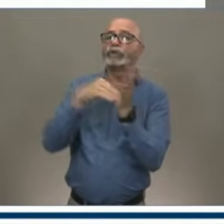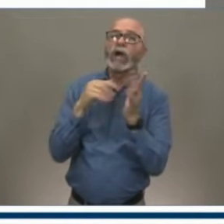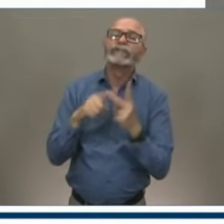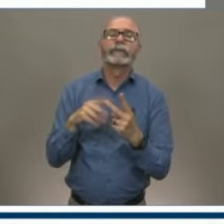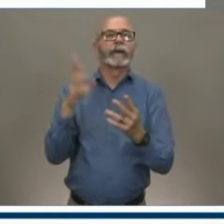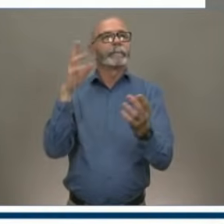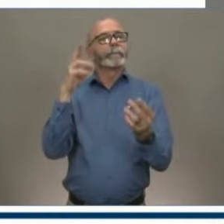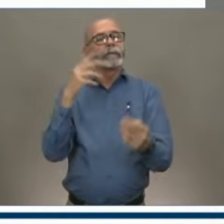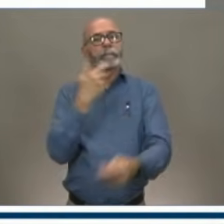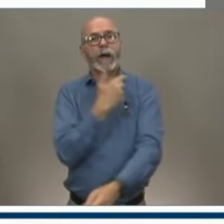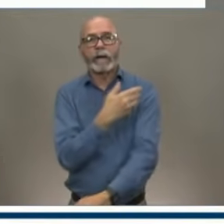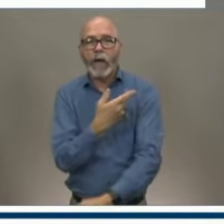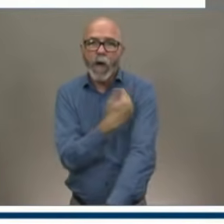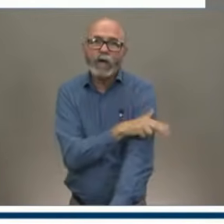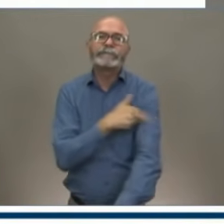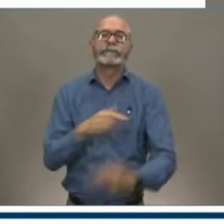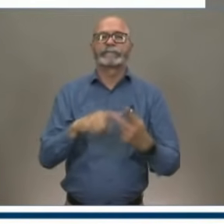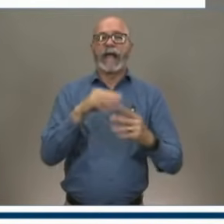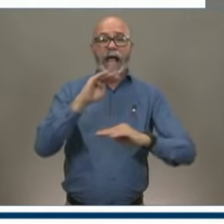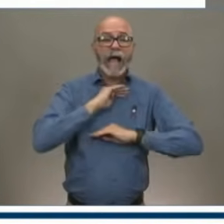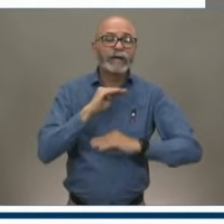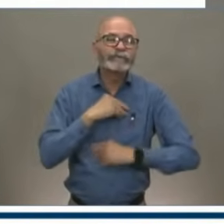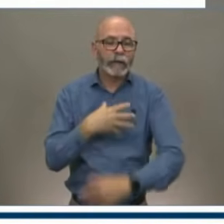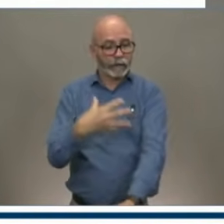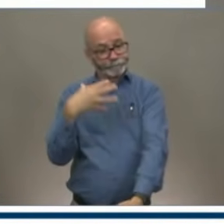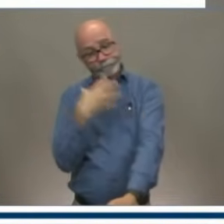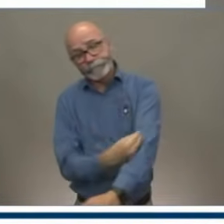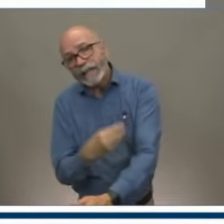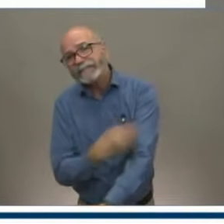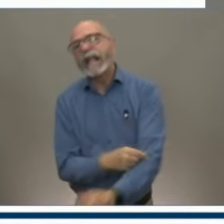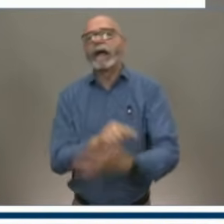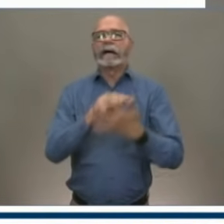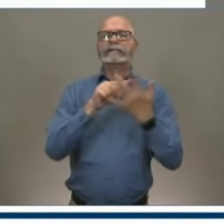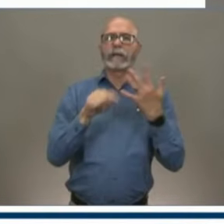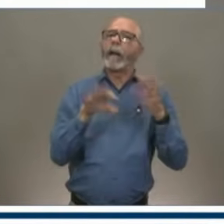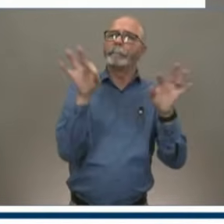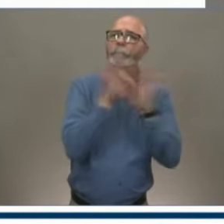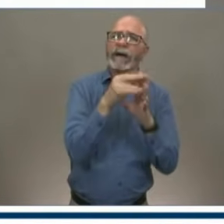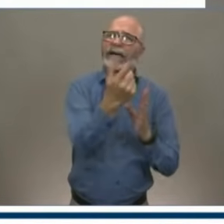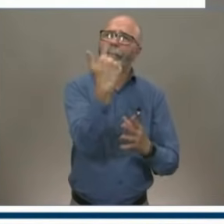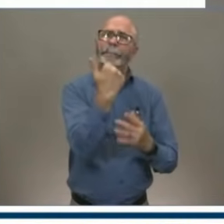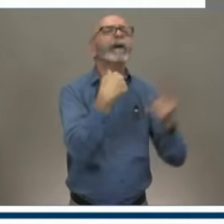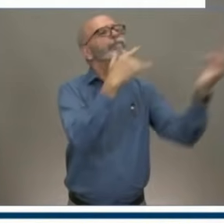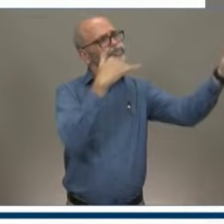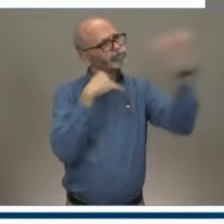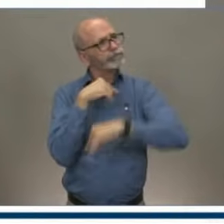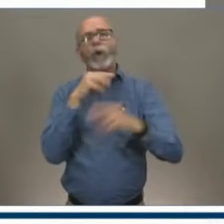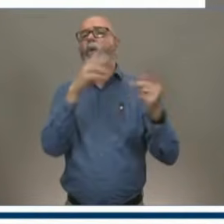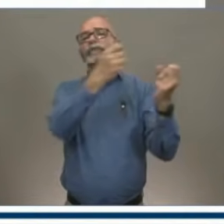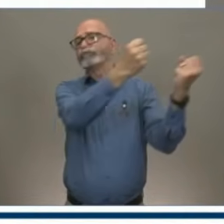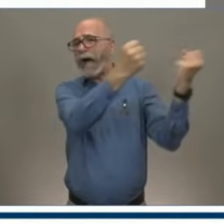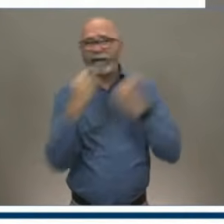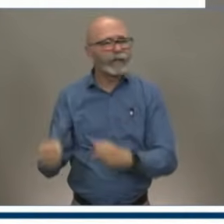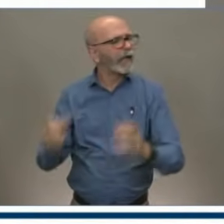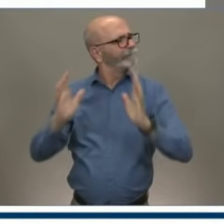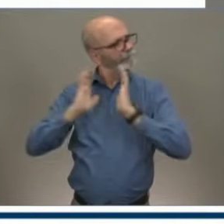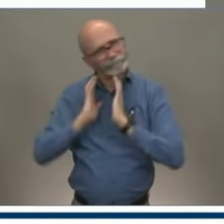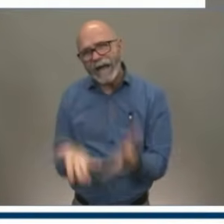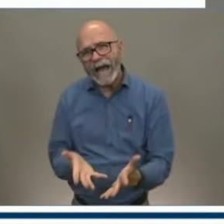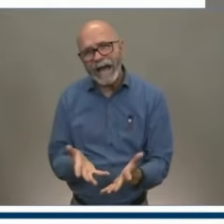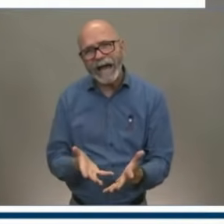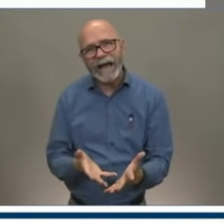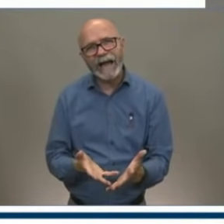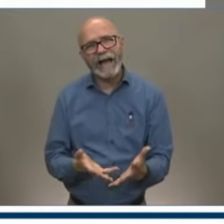blood work, x-rays, and other imaging is essential, and it is allowed. So please keep your appointments. The NSHA